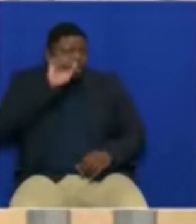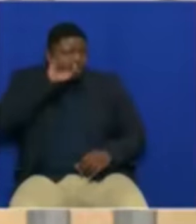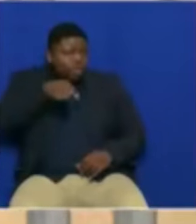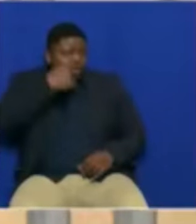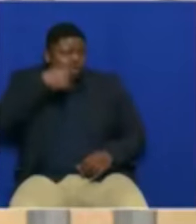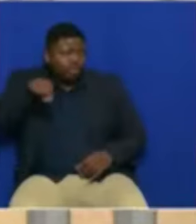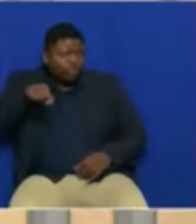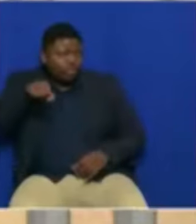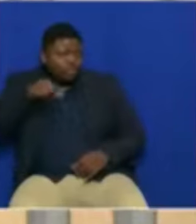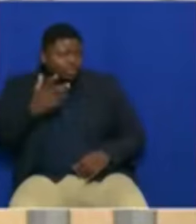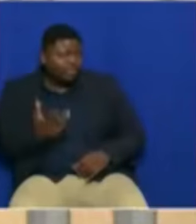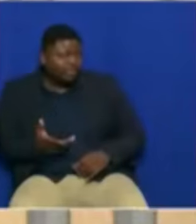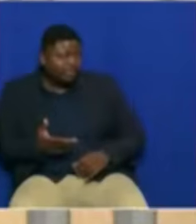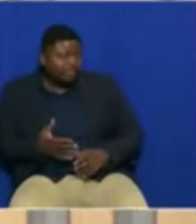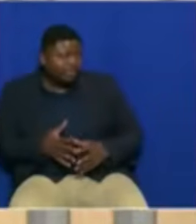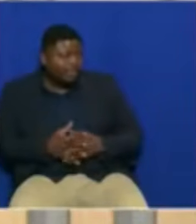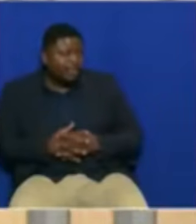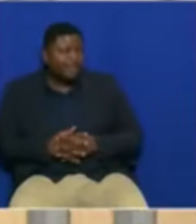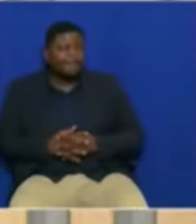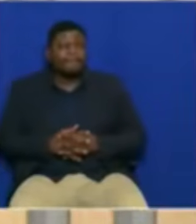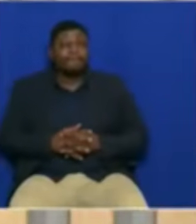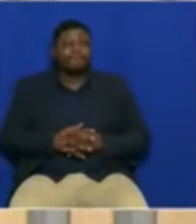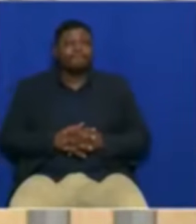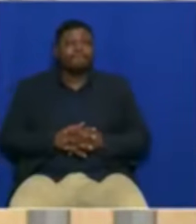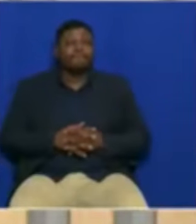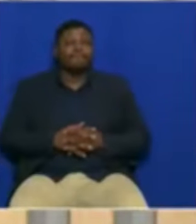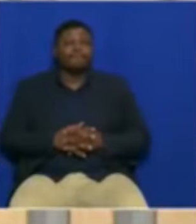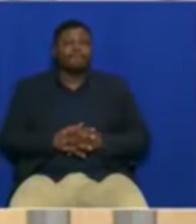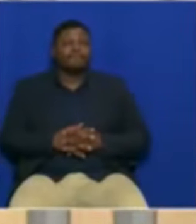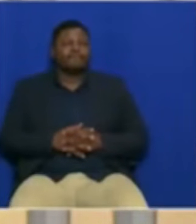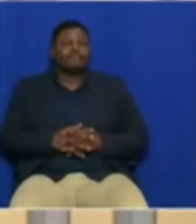I can't say at the moment. 21A.